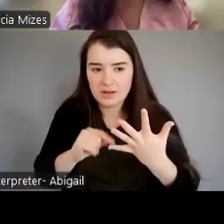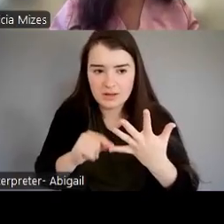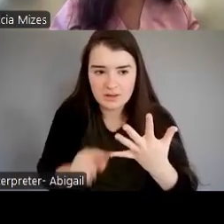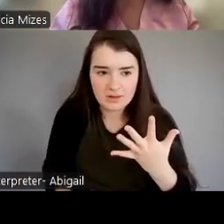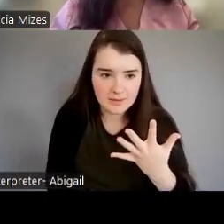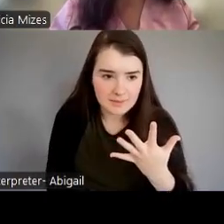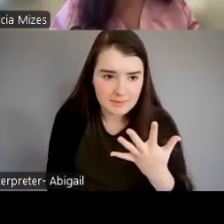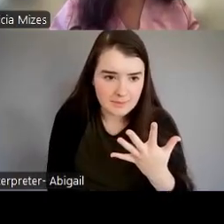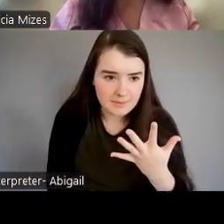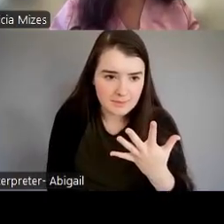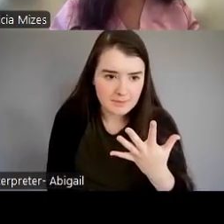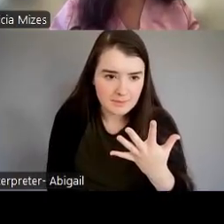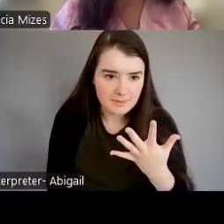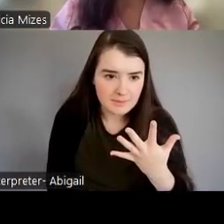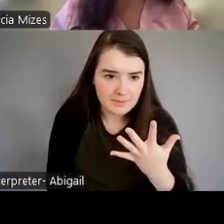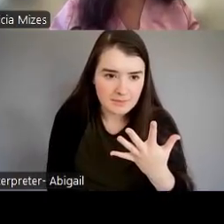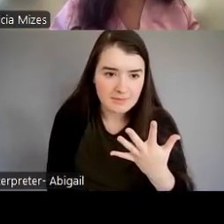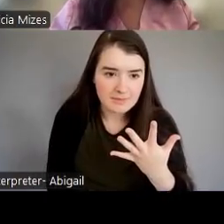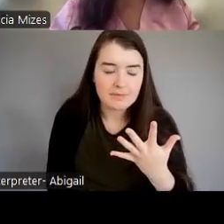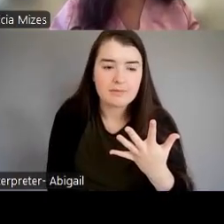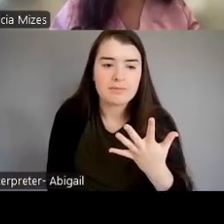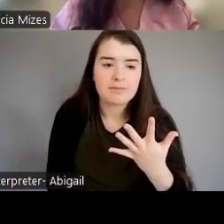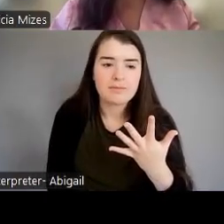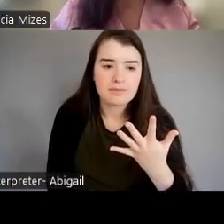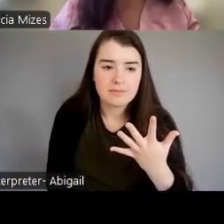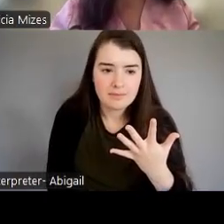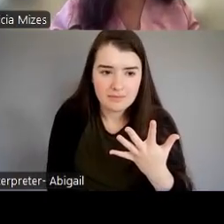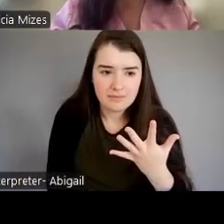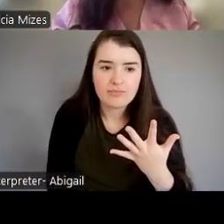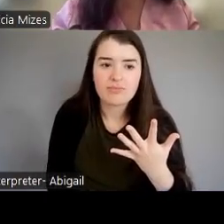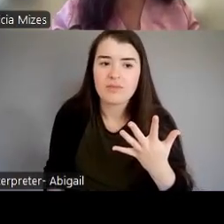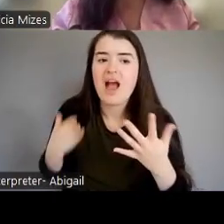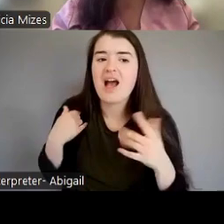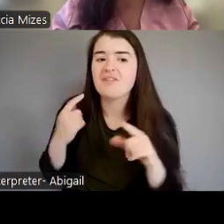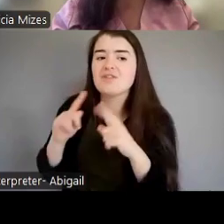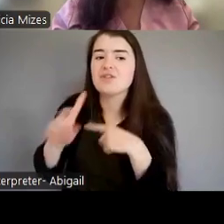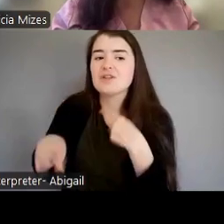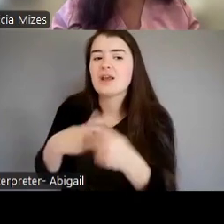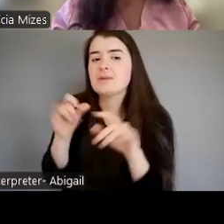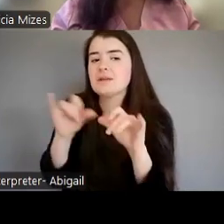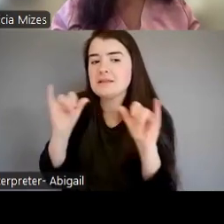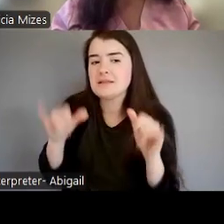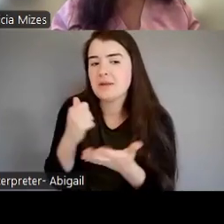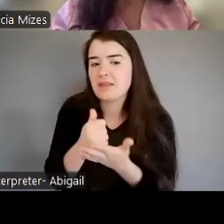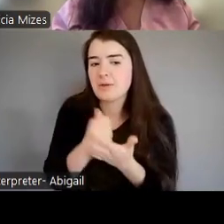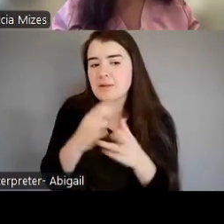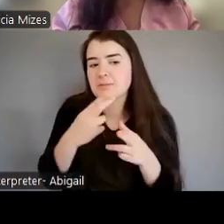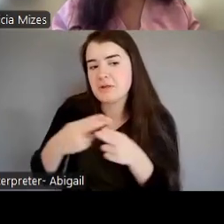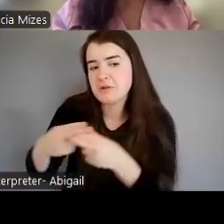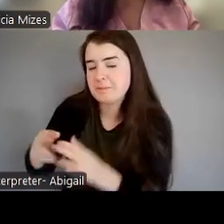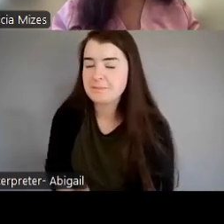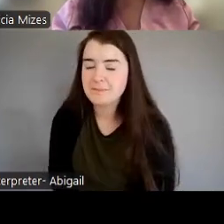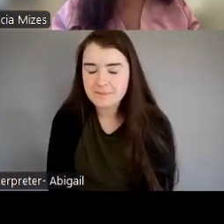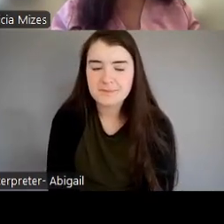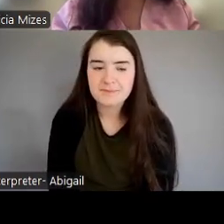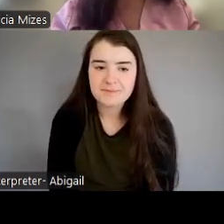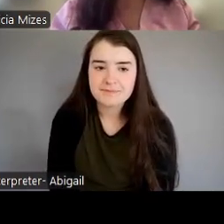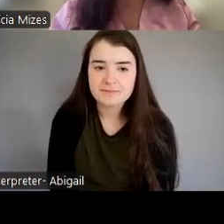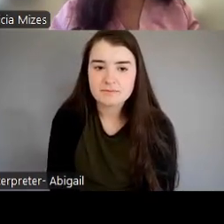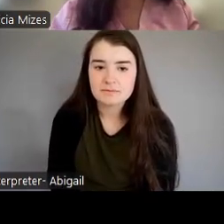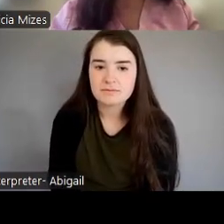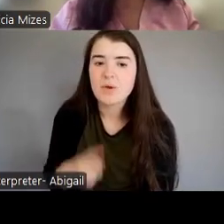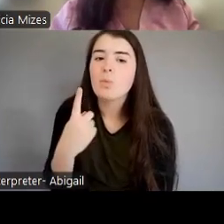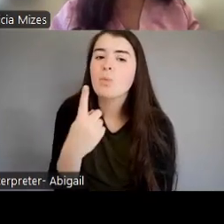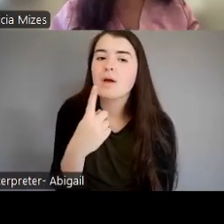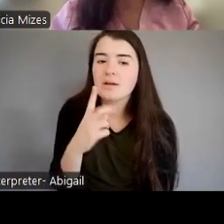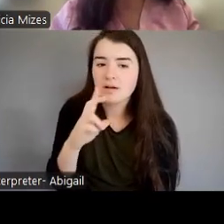like pembrolizumab or nivolumab, or that TVEC therapy or TIL therapy that I talked about. One more skin cancer, just to briefly